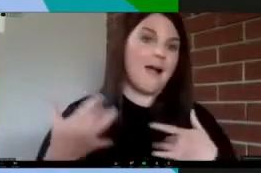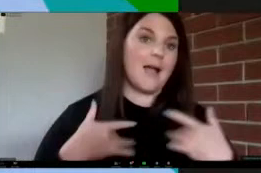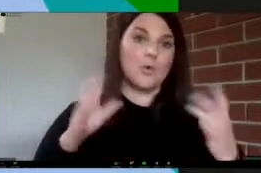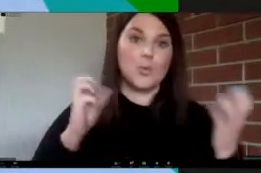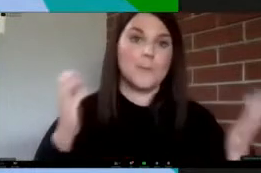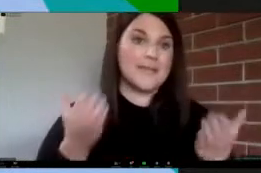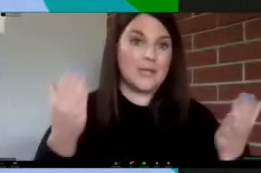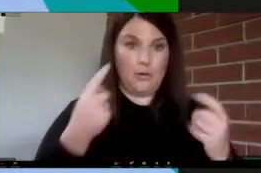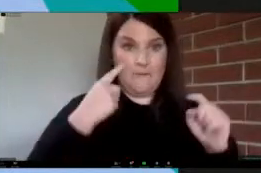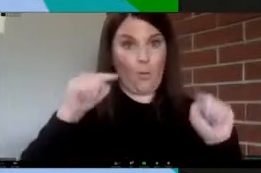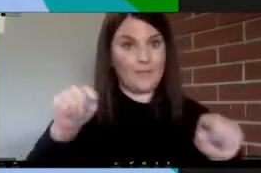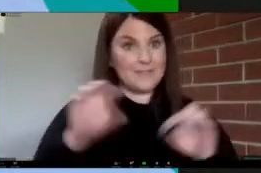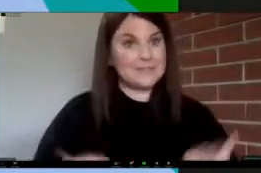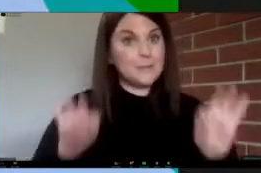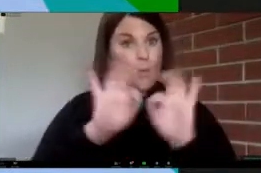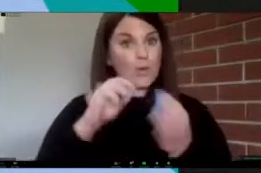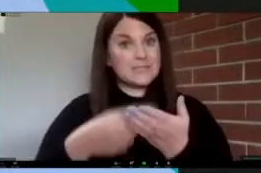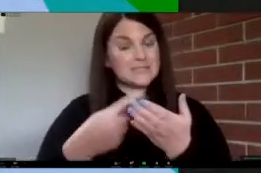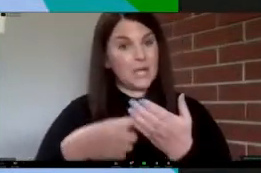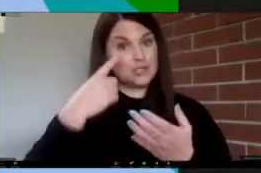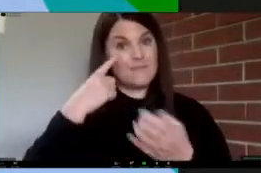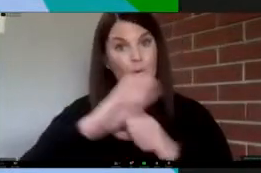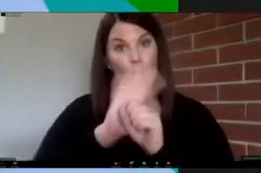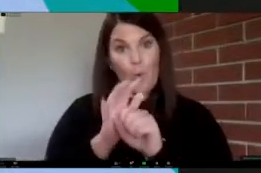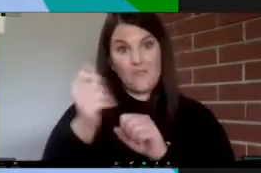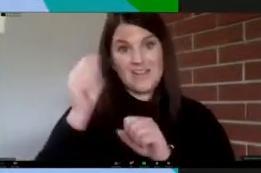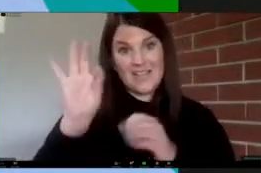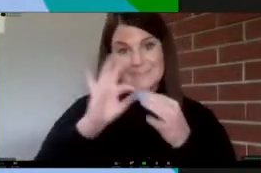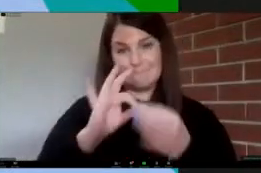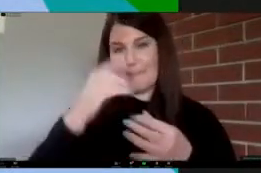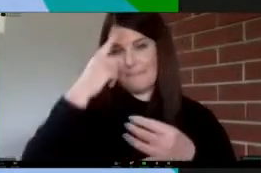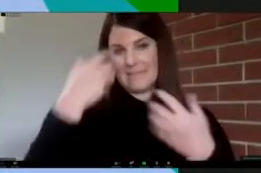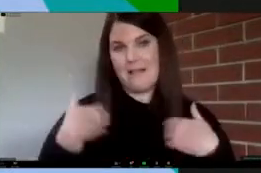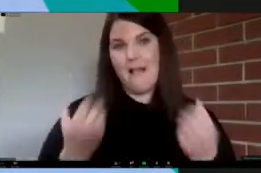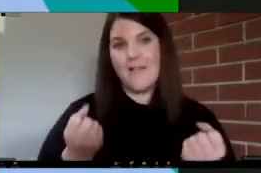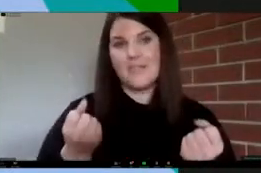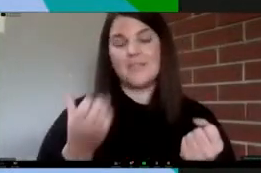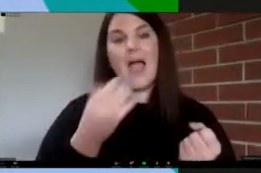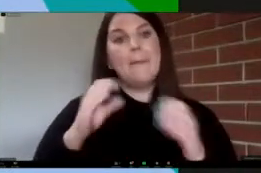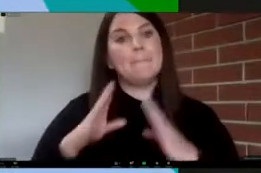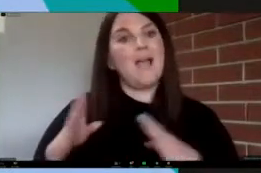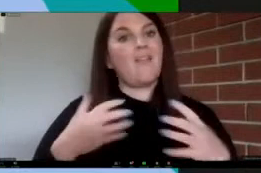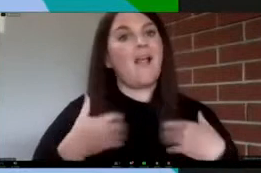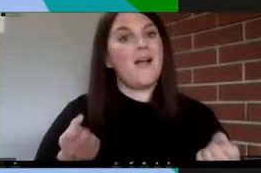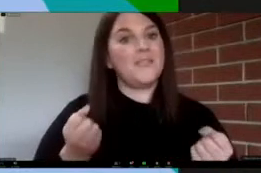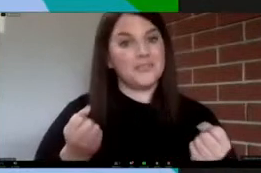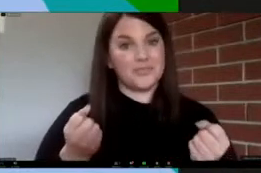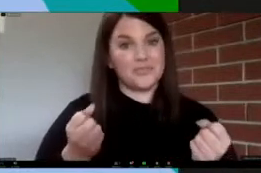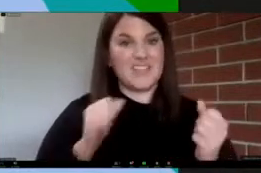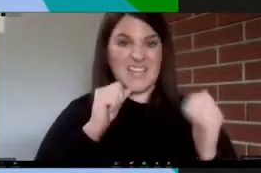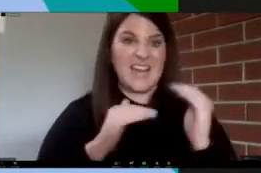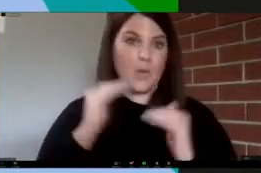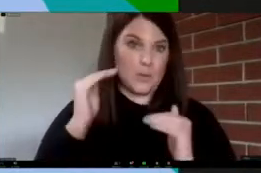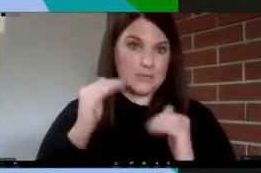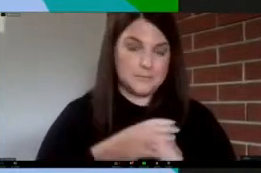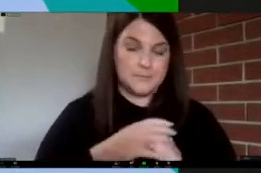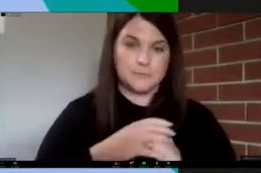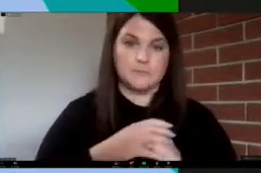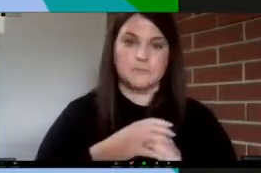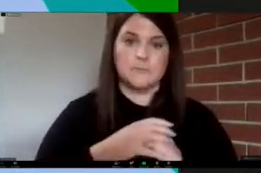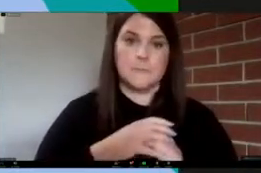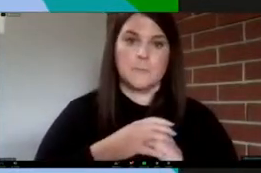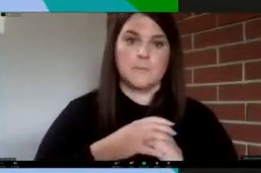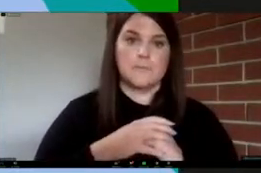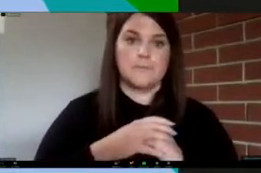important discussion on COVID-19 related mental health and behavioral health inequities.